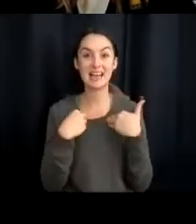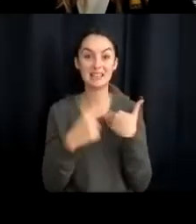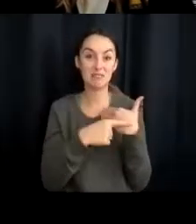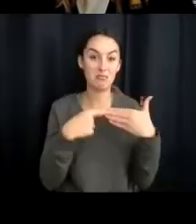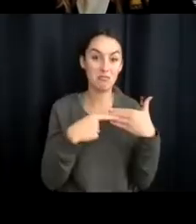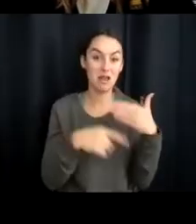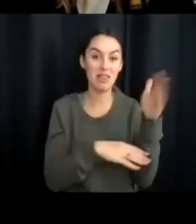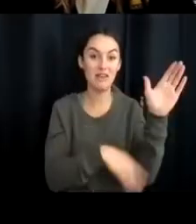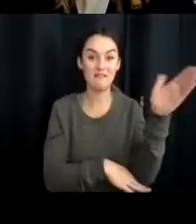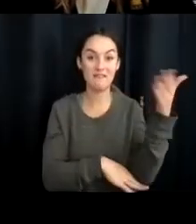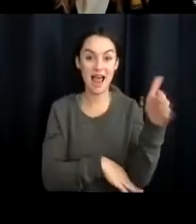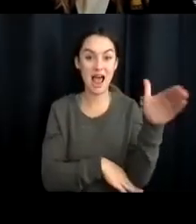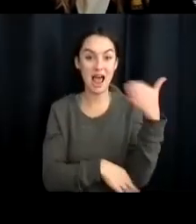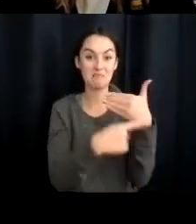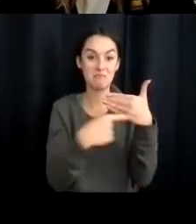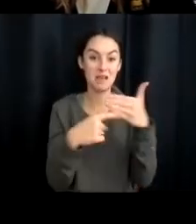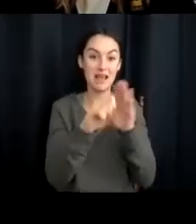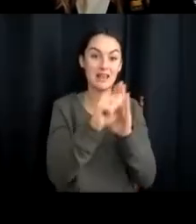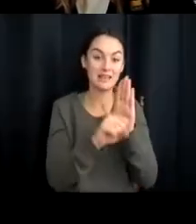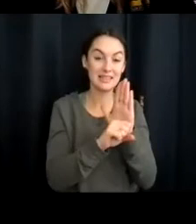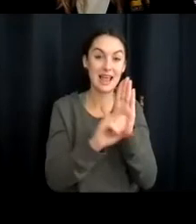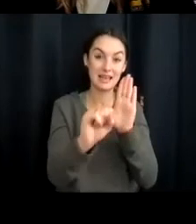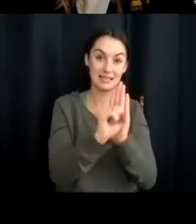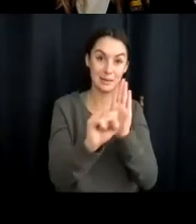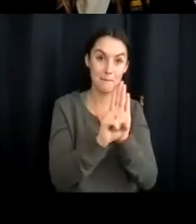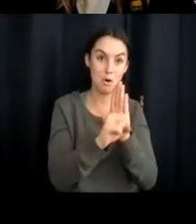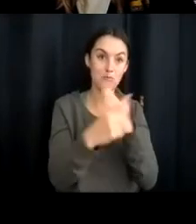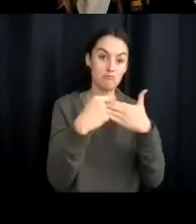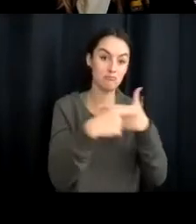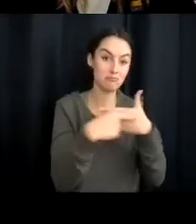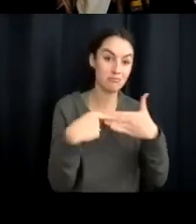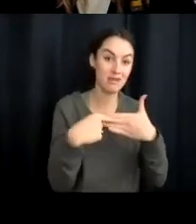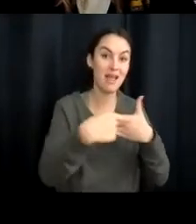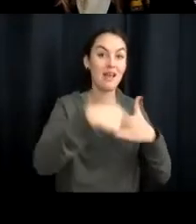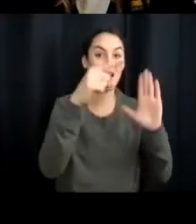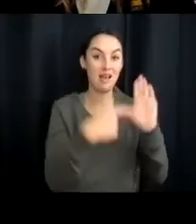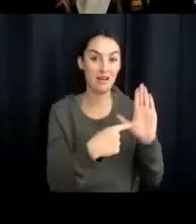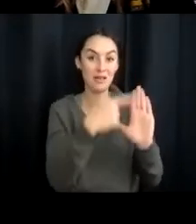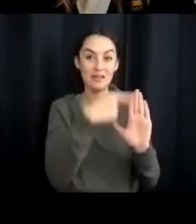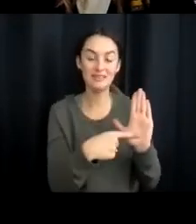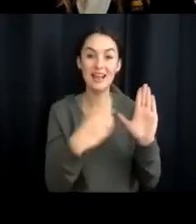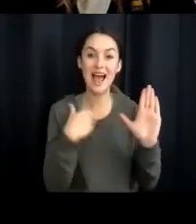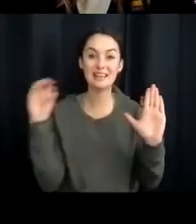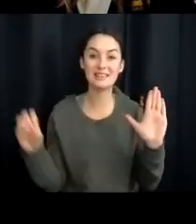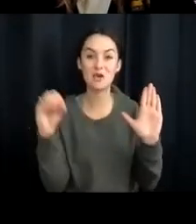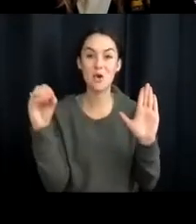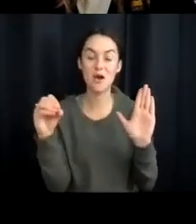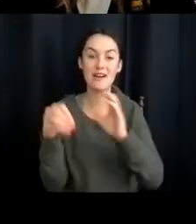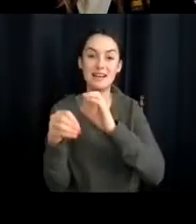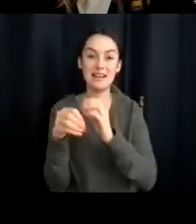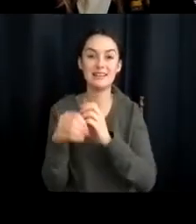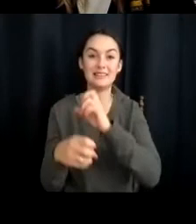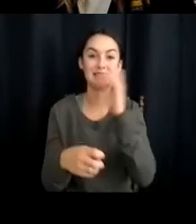has our state seal, and for those who aren't familiar, the other side has the Oregon beaver, which is our state animal. Thank you,